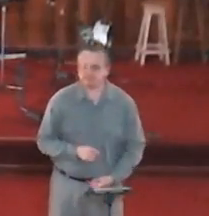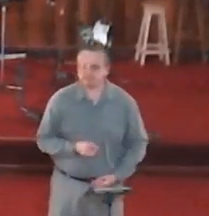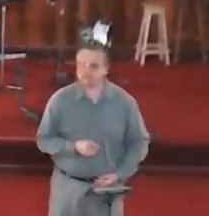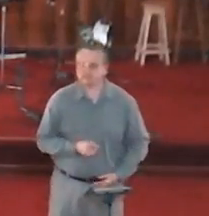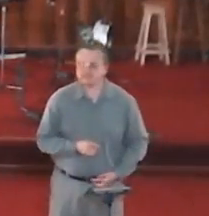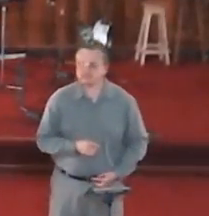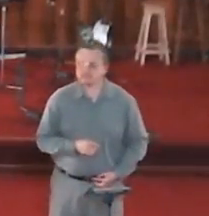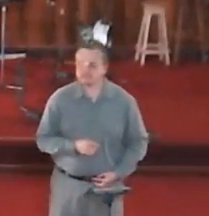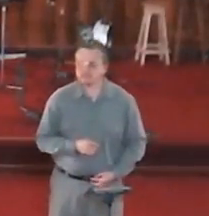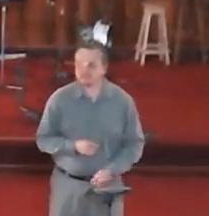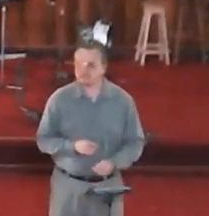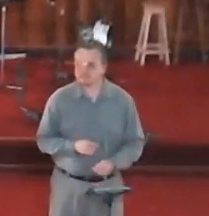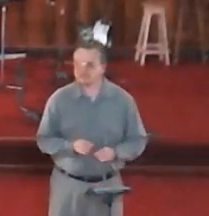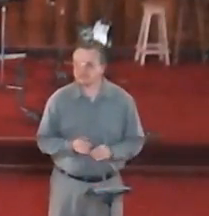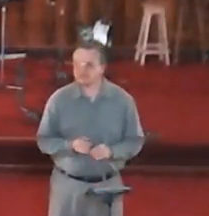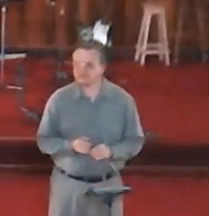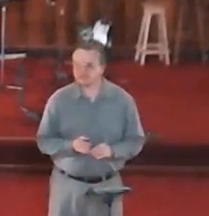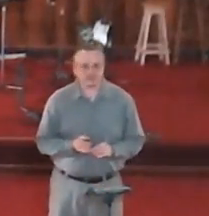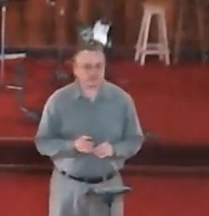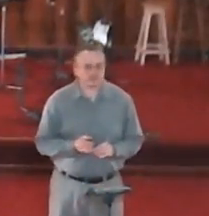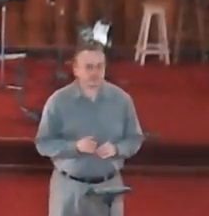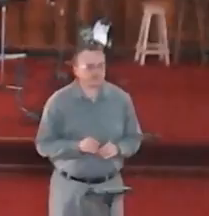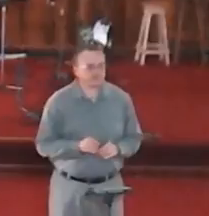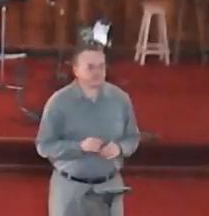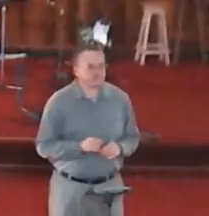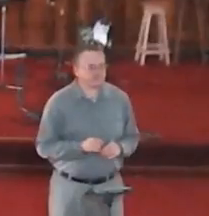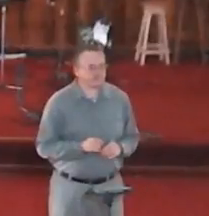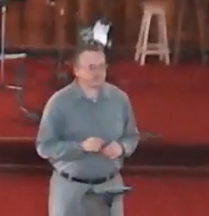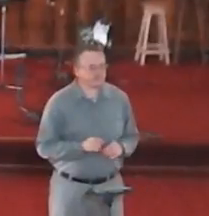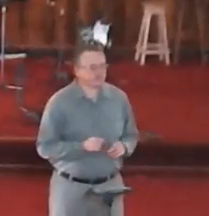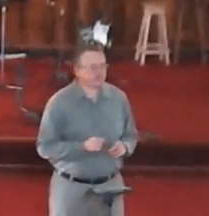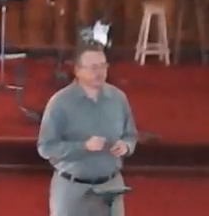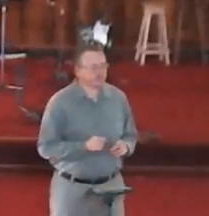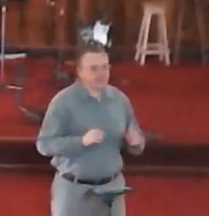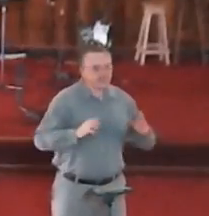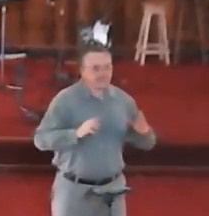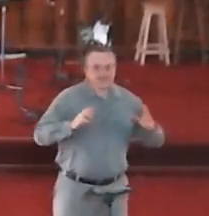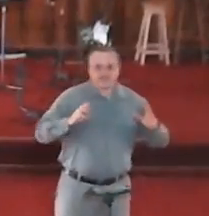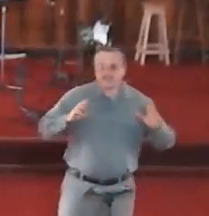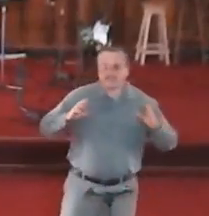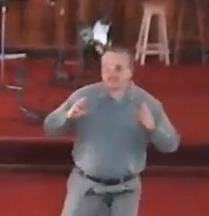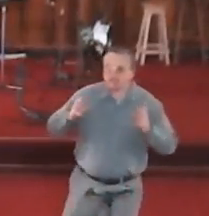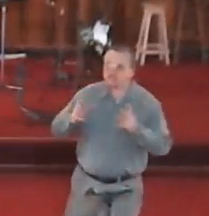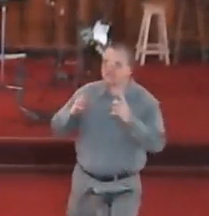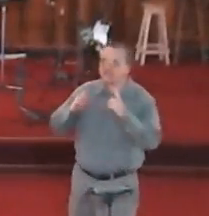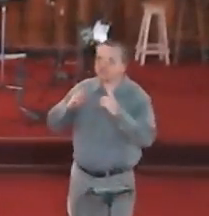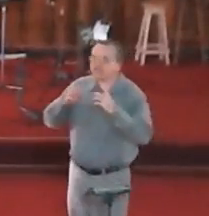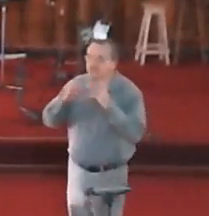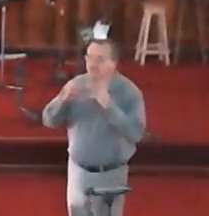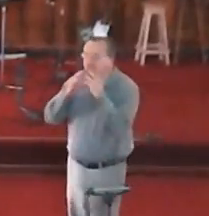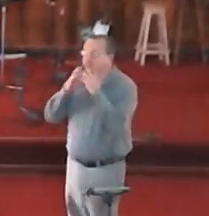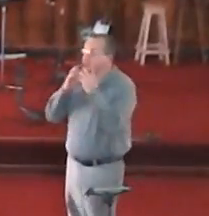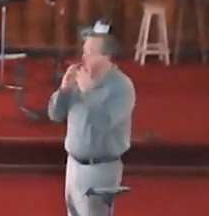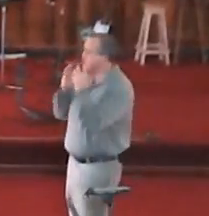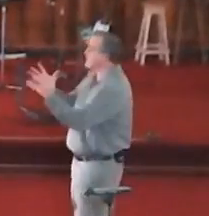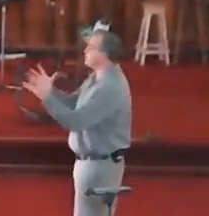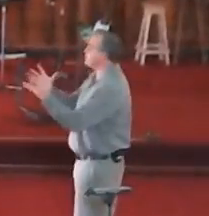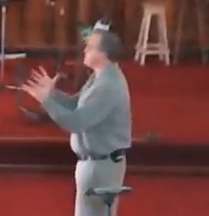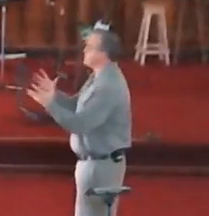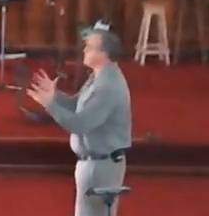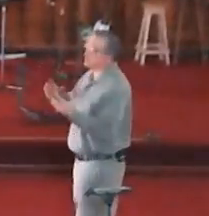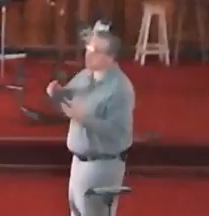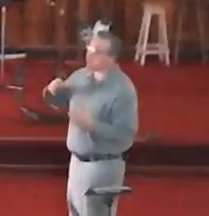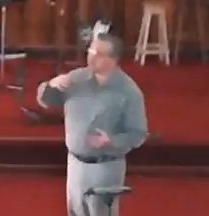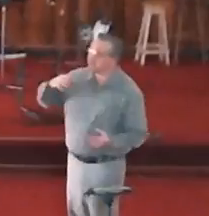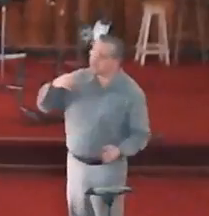then the final stage in this series, which we're going to wrap up today, is the inspired tongue. Queremos tener una lengua inspirada por